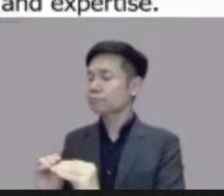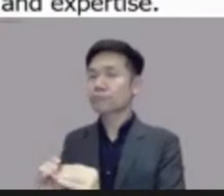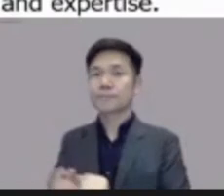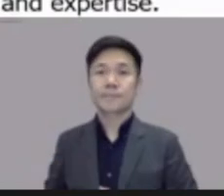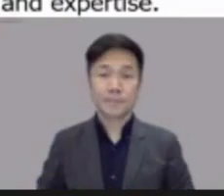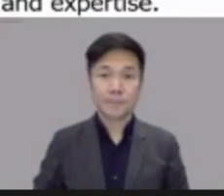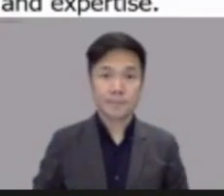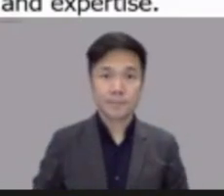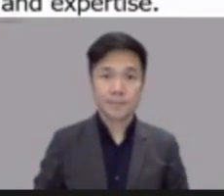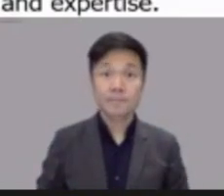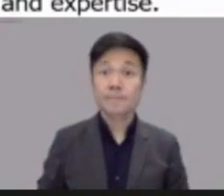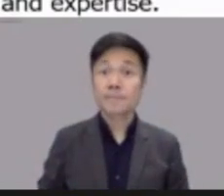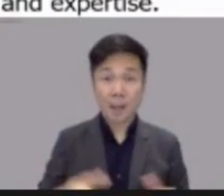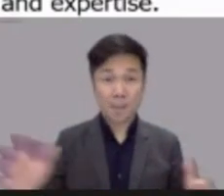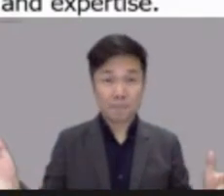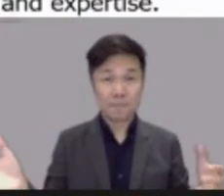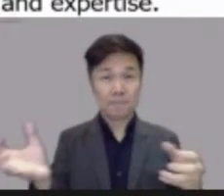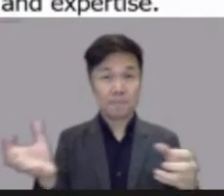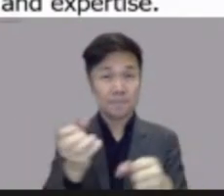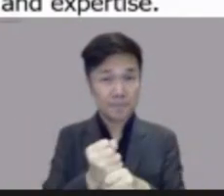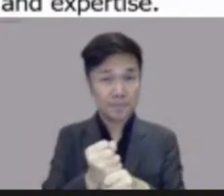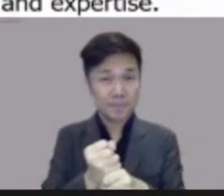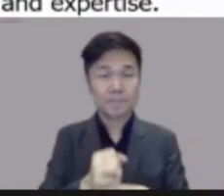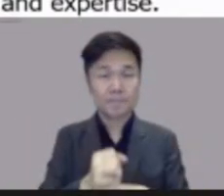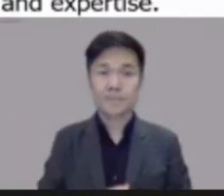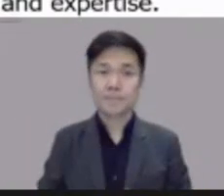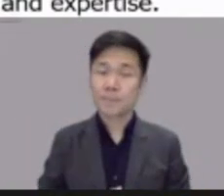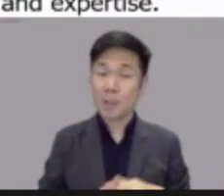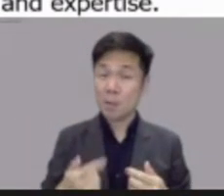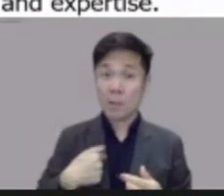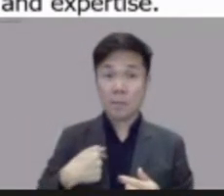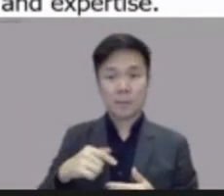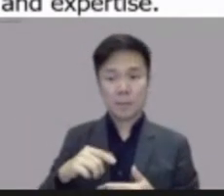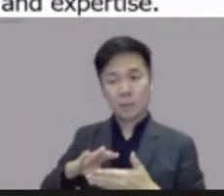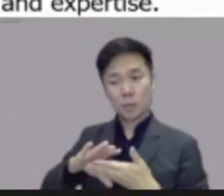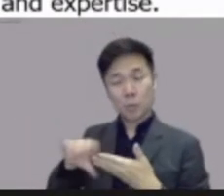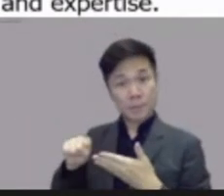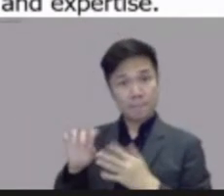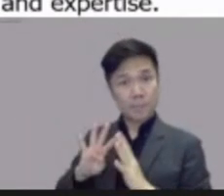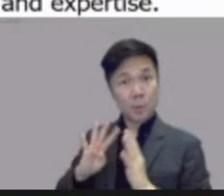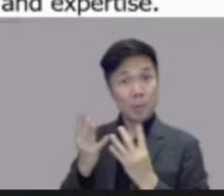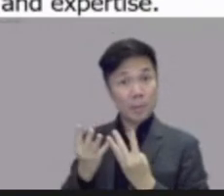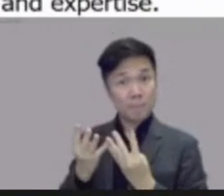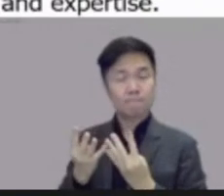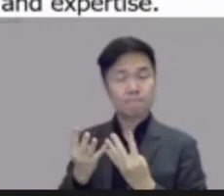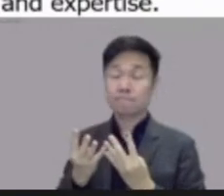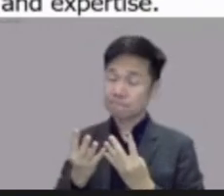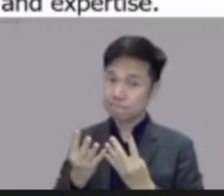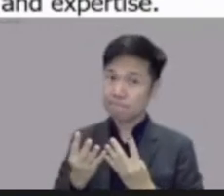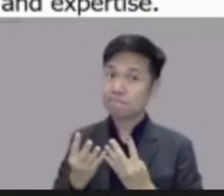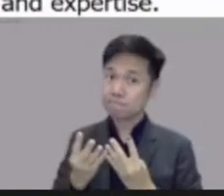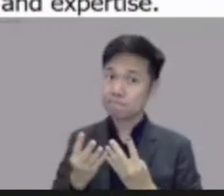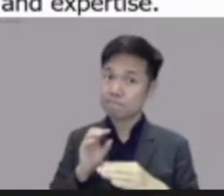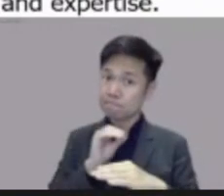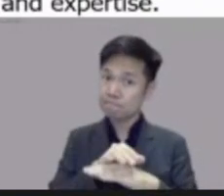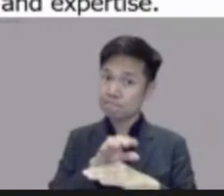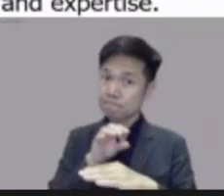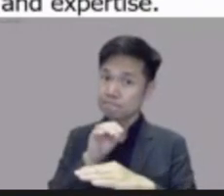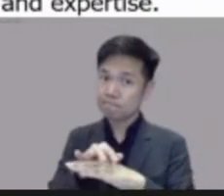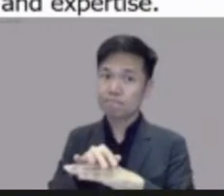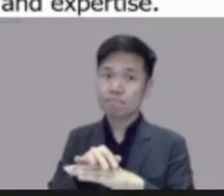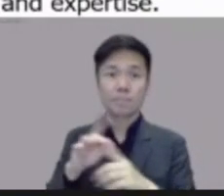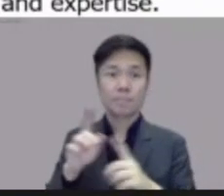in closing the committee You may wish to provide guidance on Regional cooperation solidarity